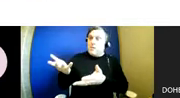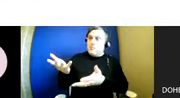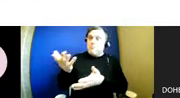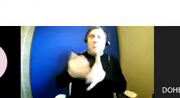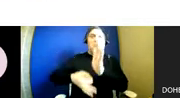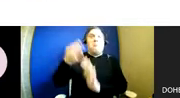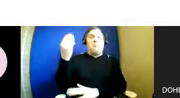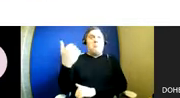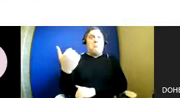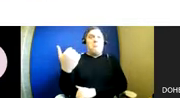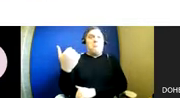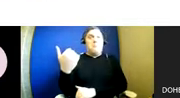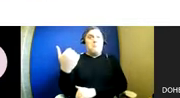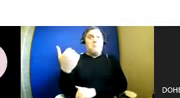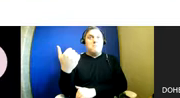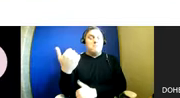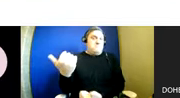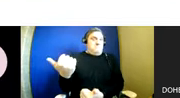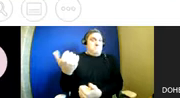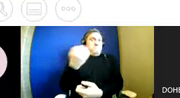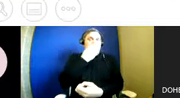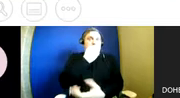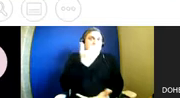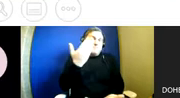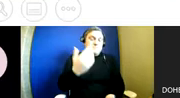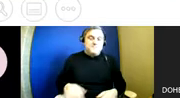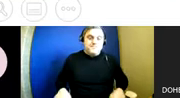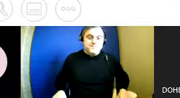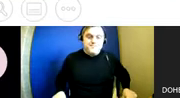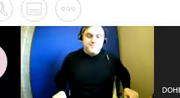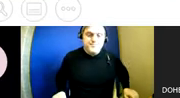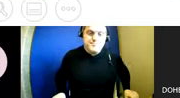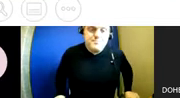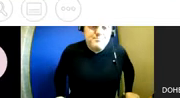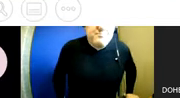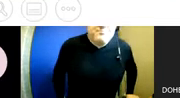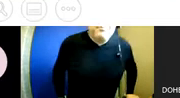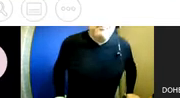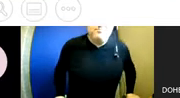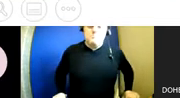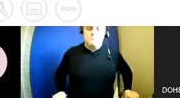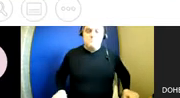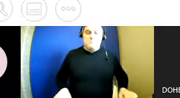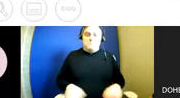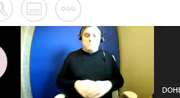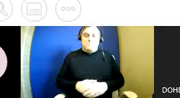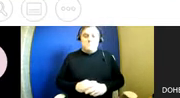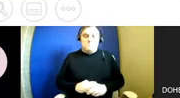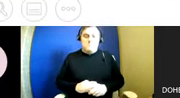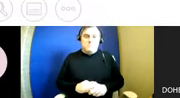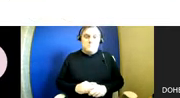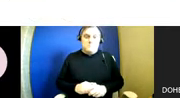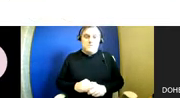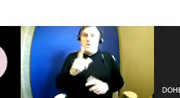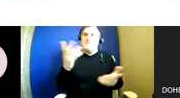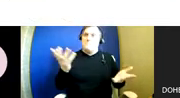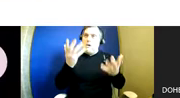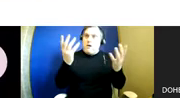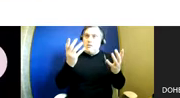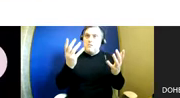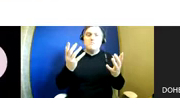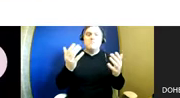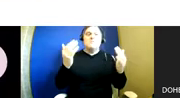better. So that's been really good to see. There's also, and then, so that's the mild symptoms. If